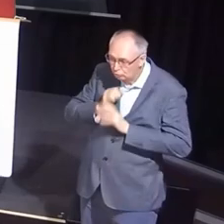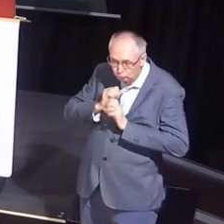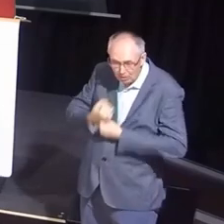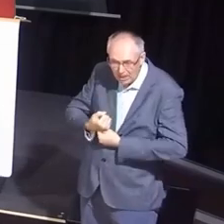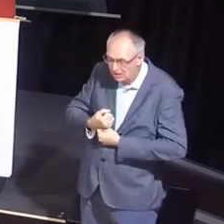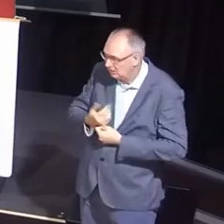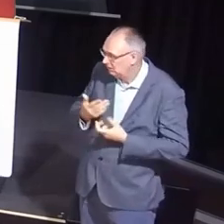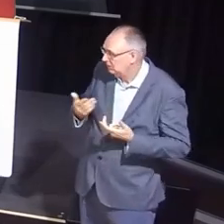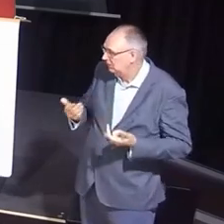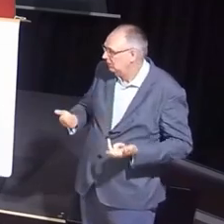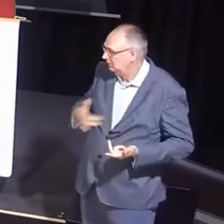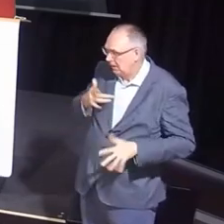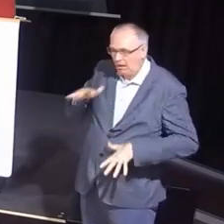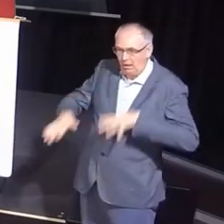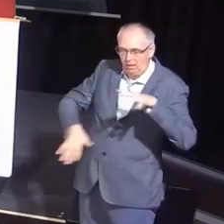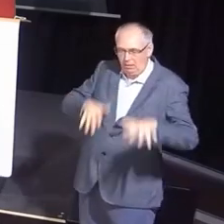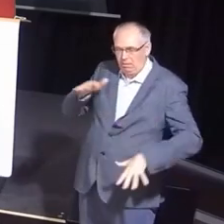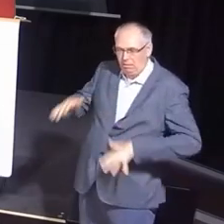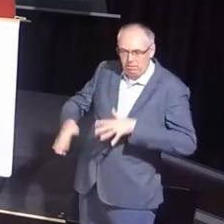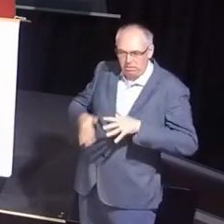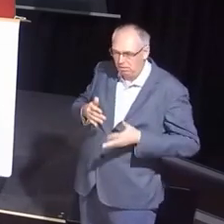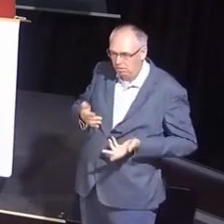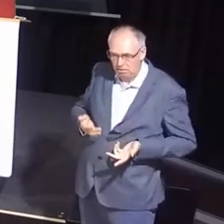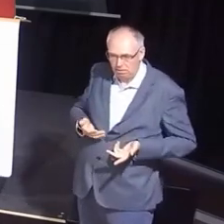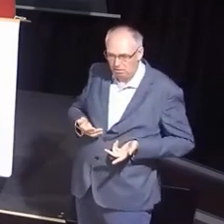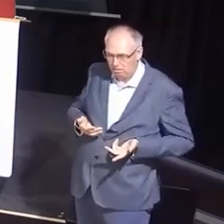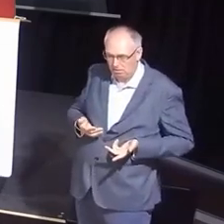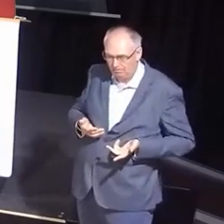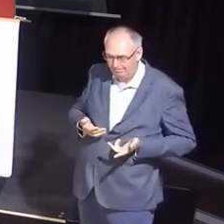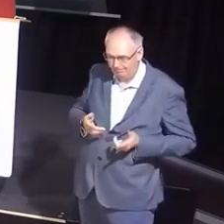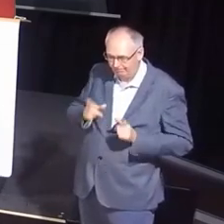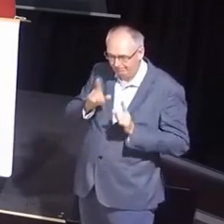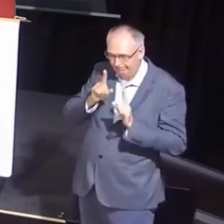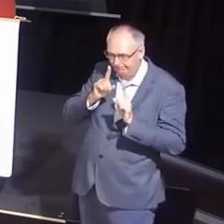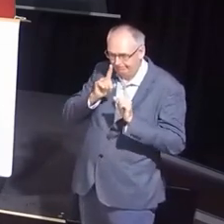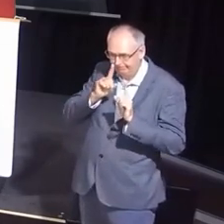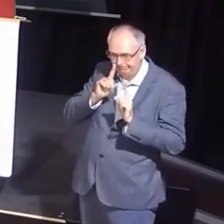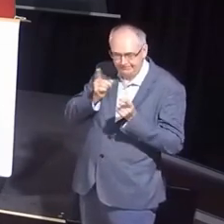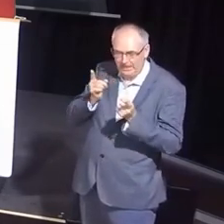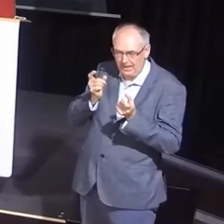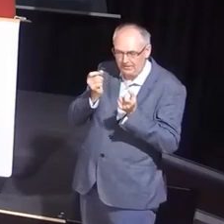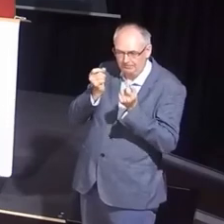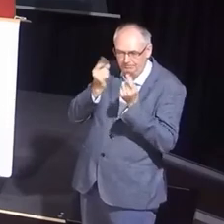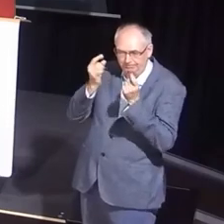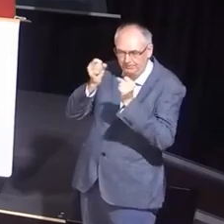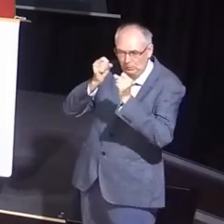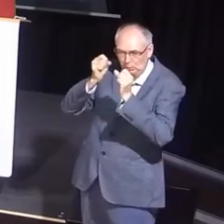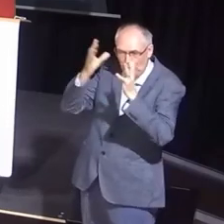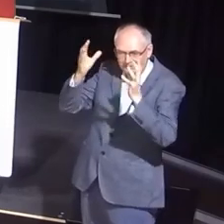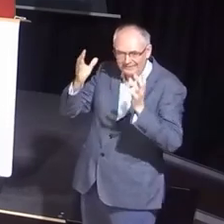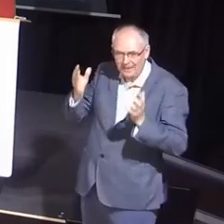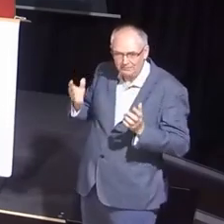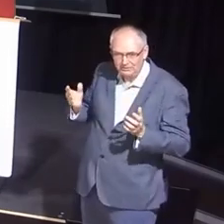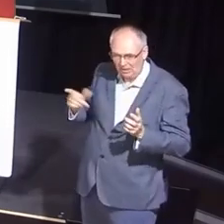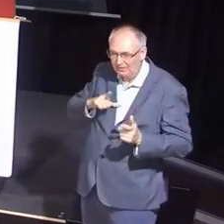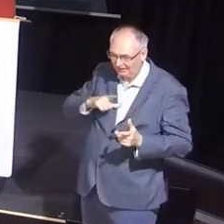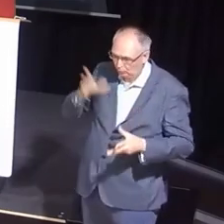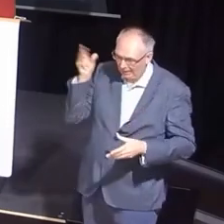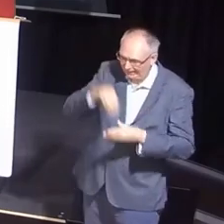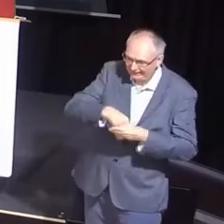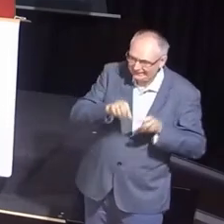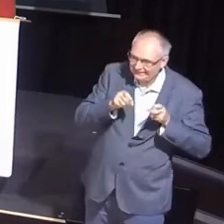feel uncomfortable. I couldn't get the concepts I couldn't understand, and that's why I go into systems design, because for